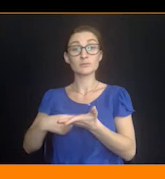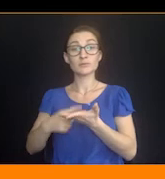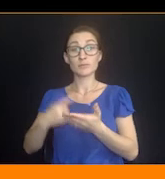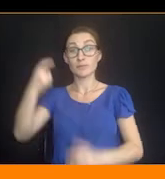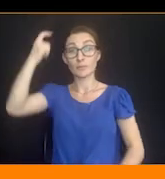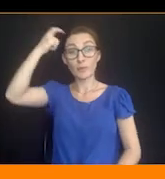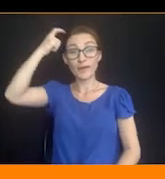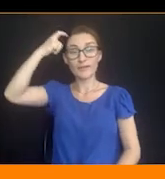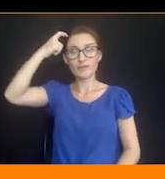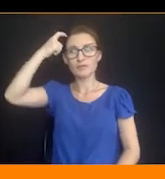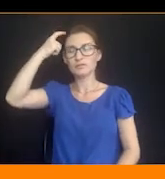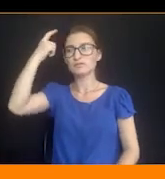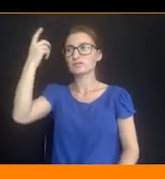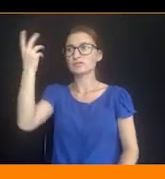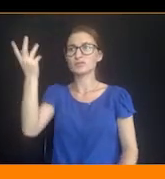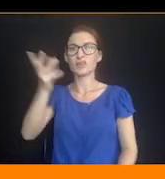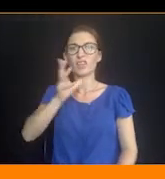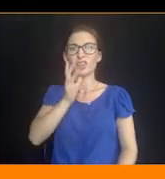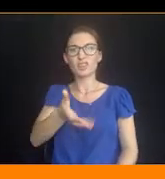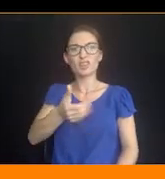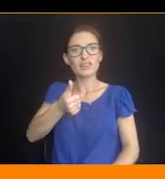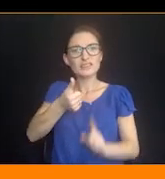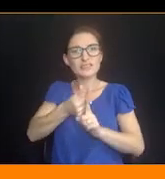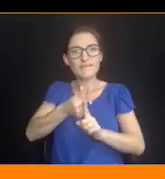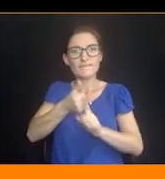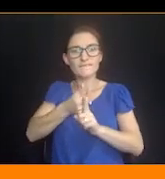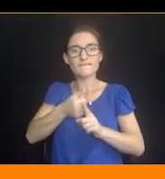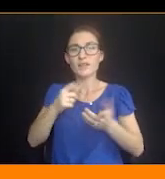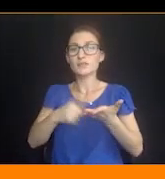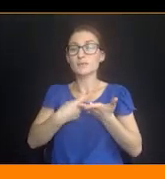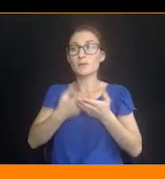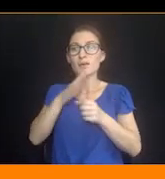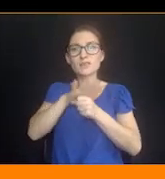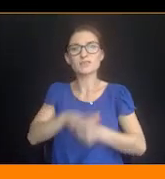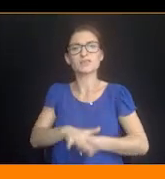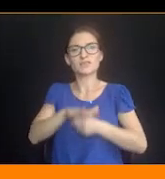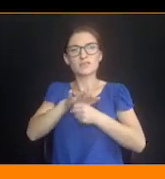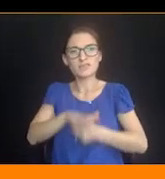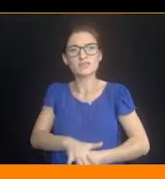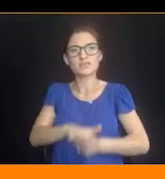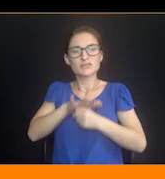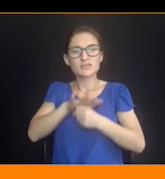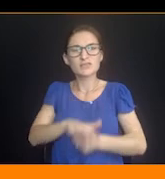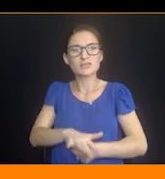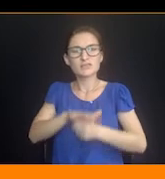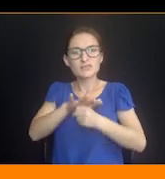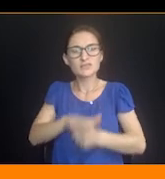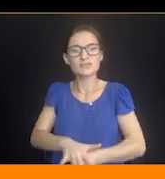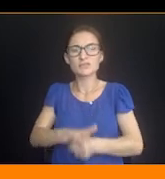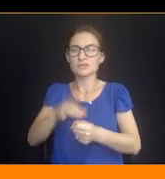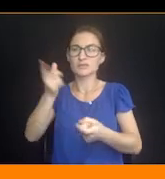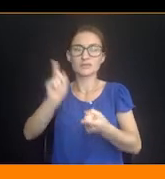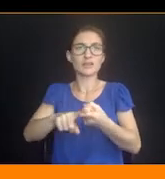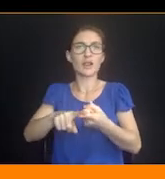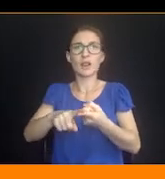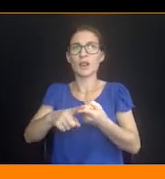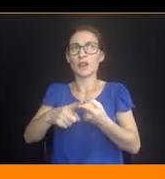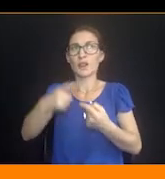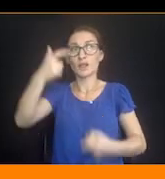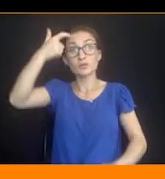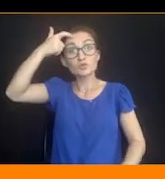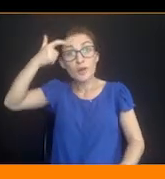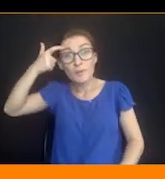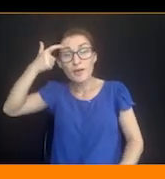crises are opportunities. The other is that sometimes the brain just cannot stand itself. We sometimes stress ourselves out